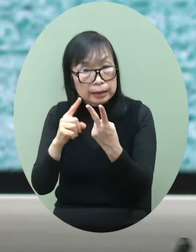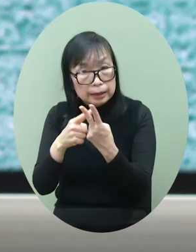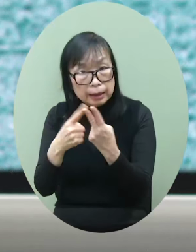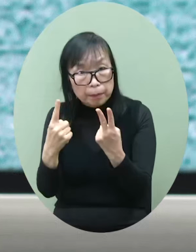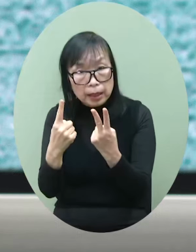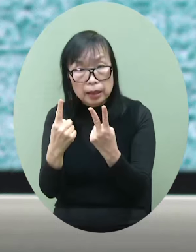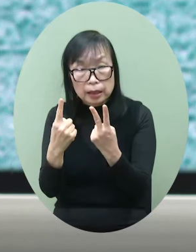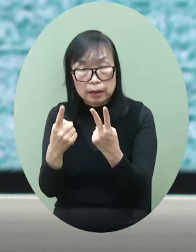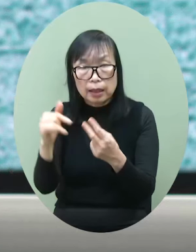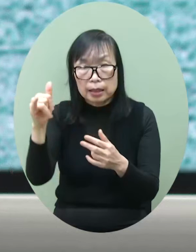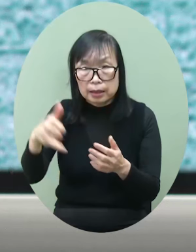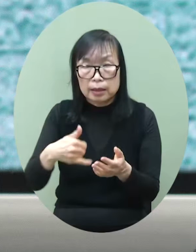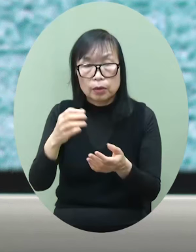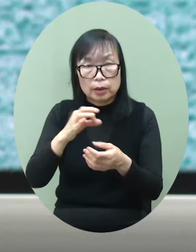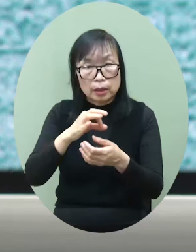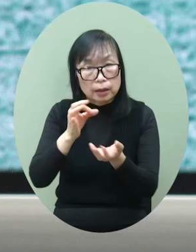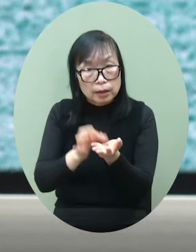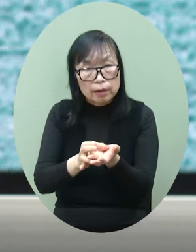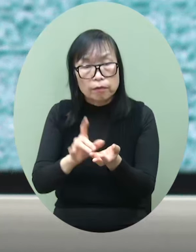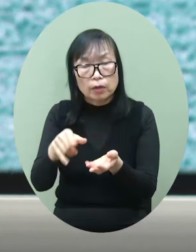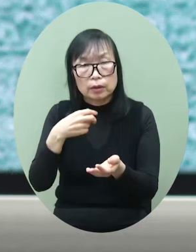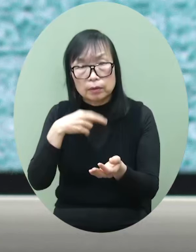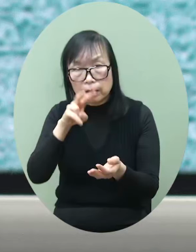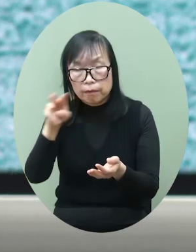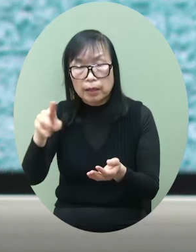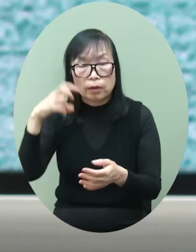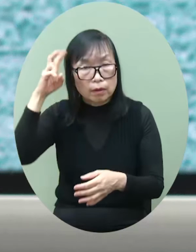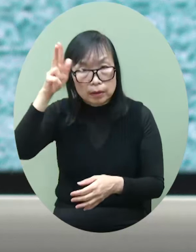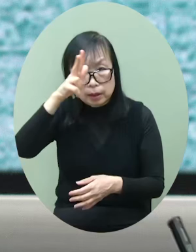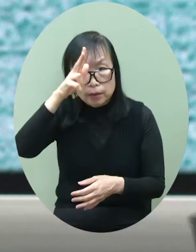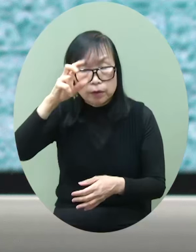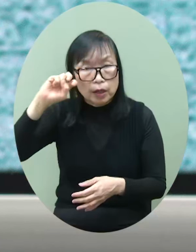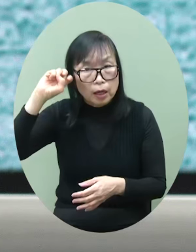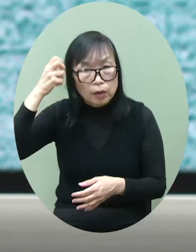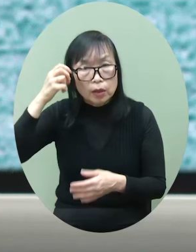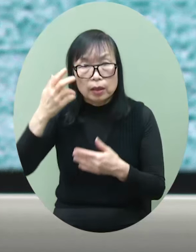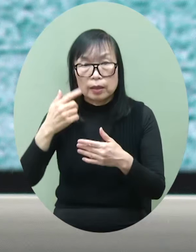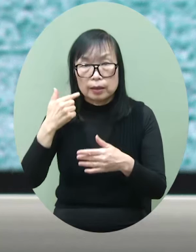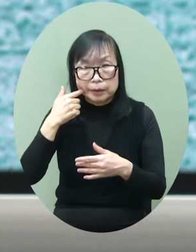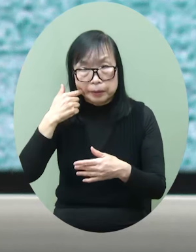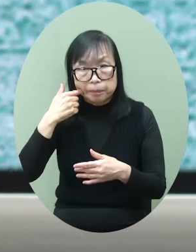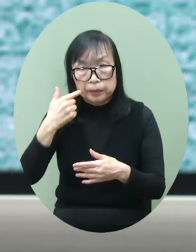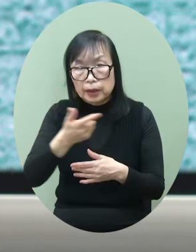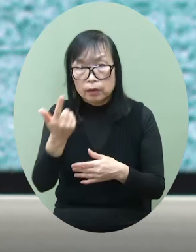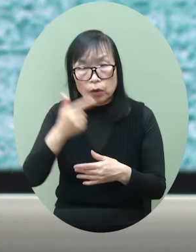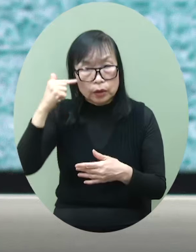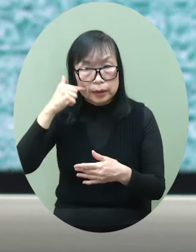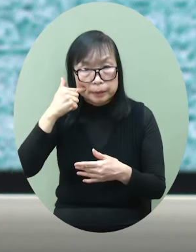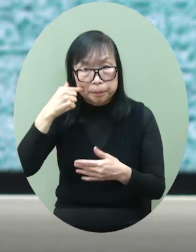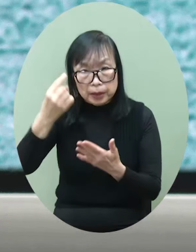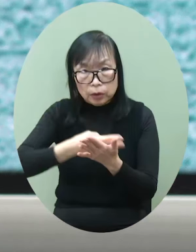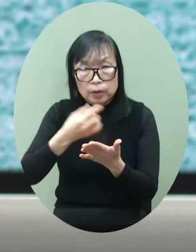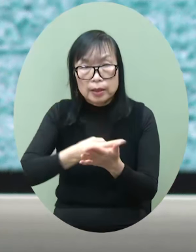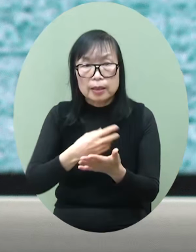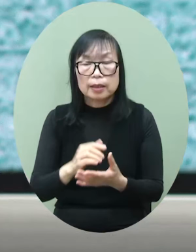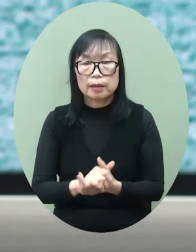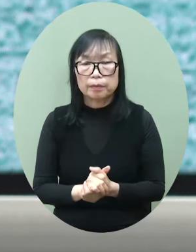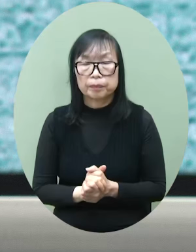may consider other measures straight term measures in the future I will answer the English question